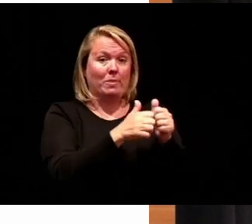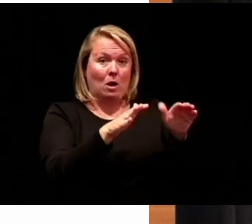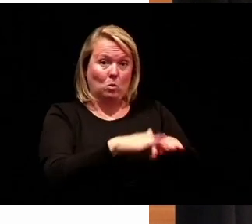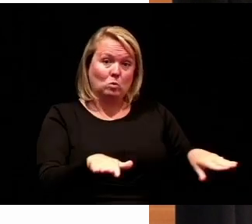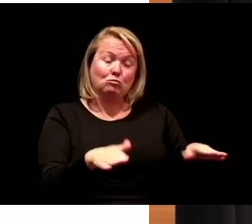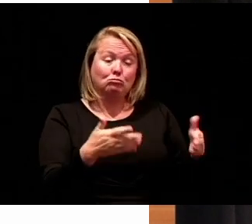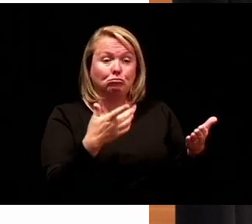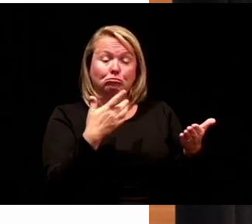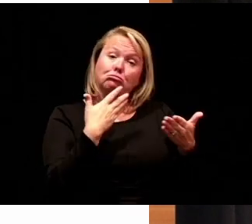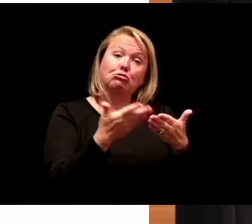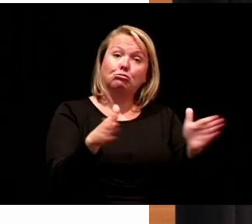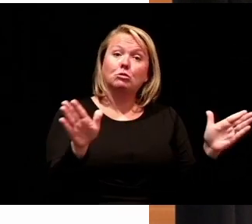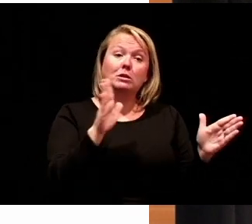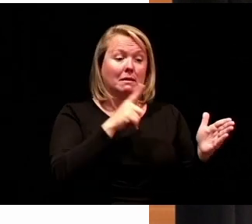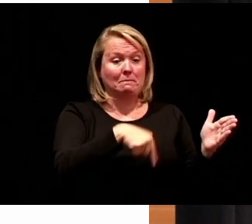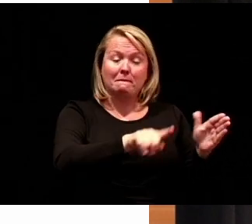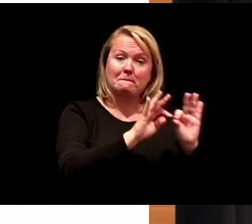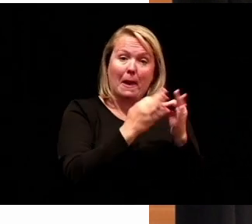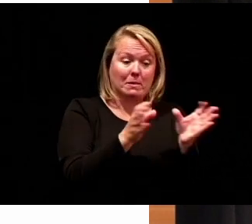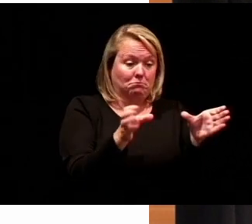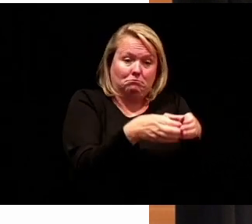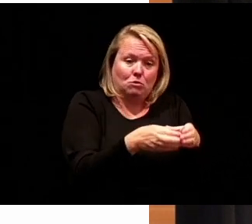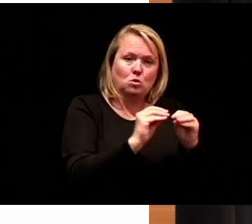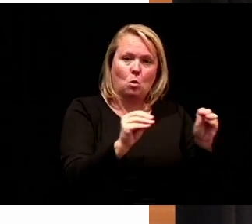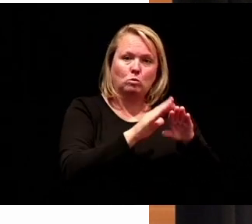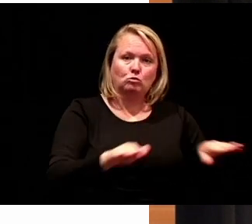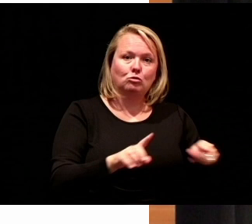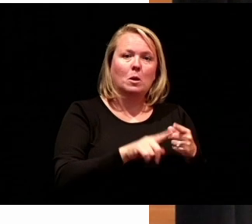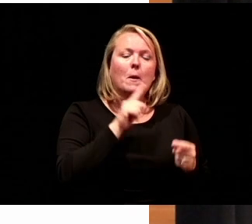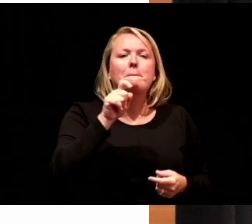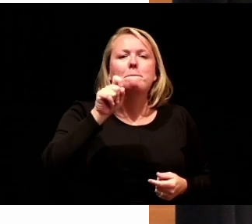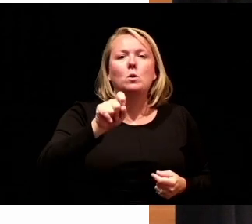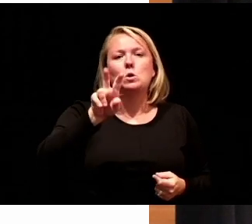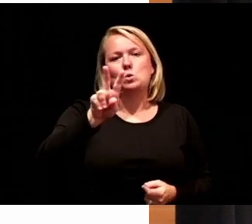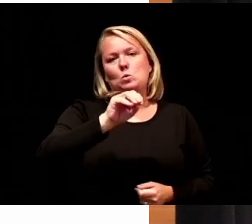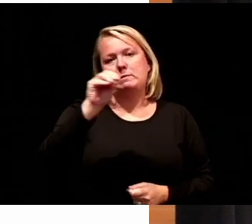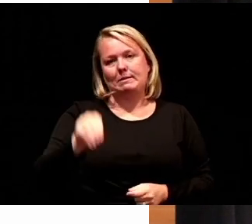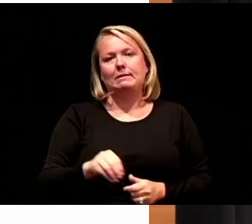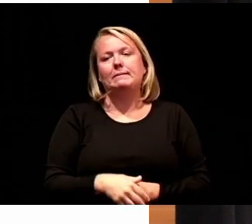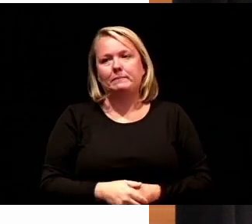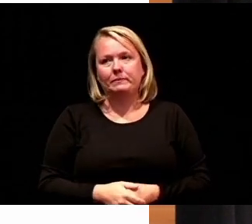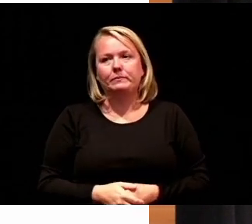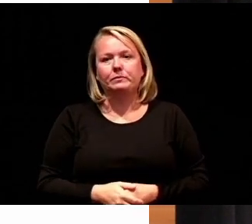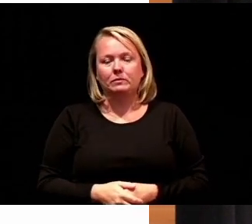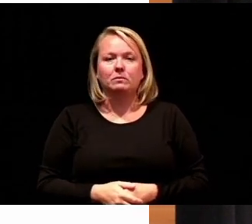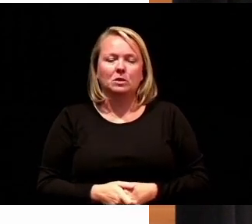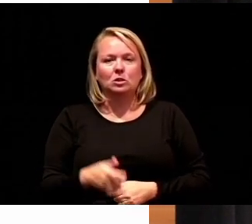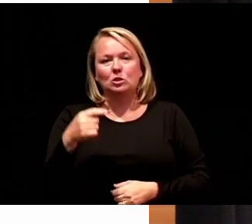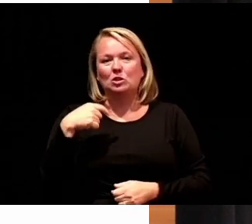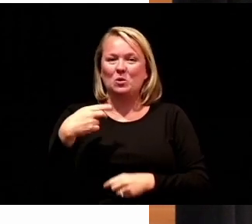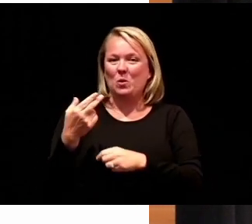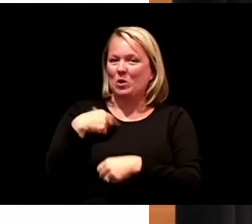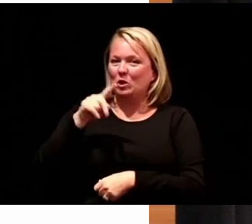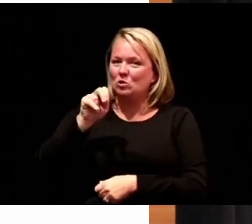concerned, And then what you'll see here is we, again, utilized the tools that we had. And this particular home